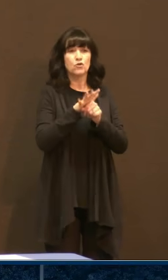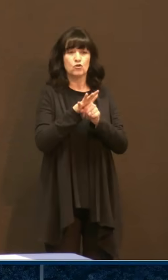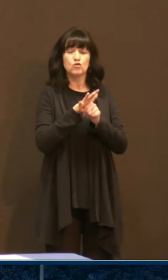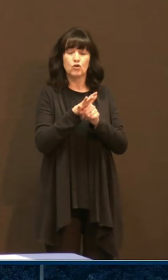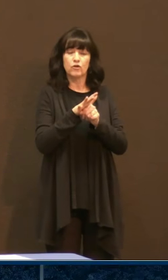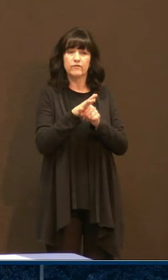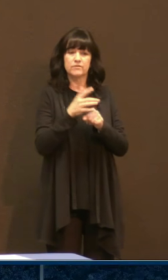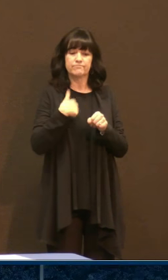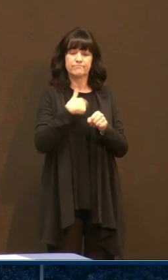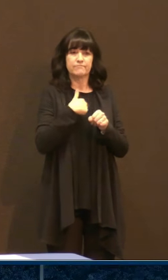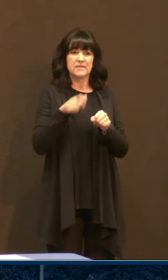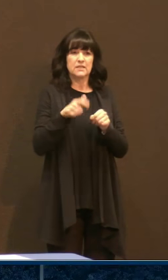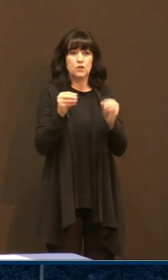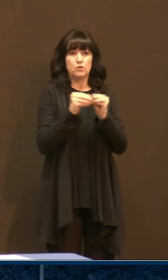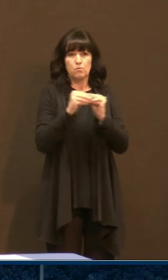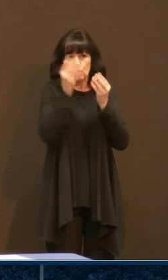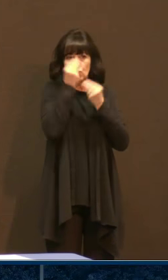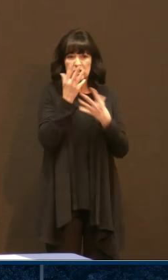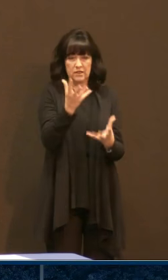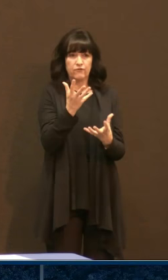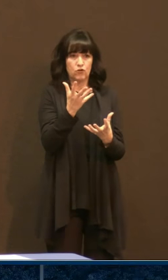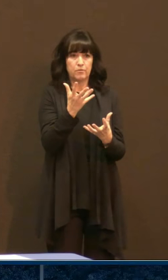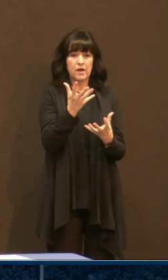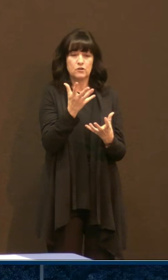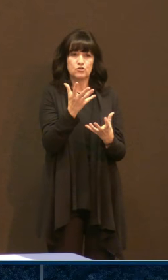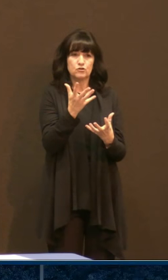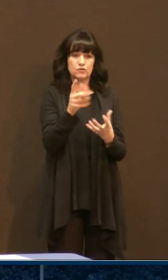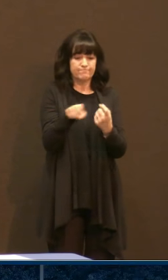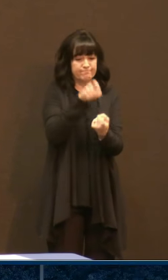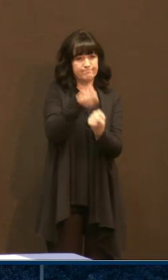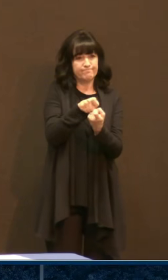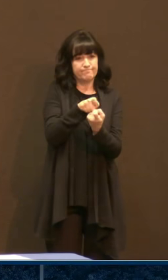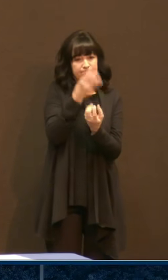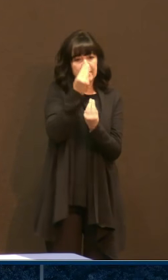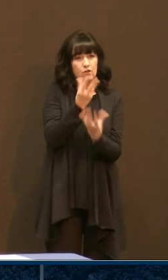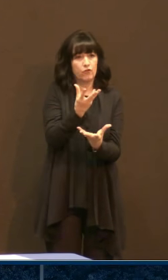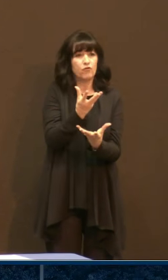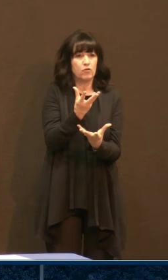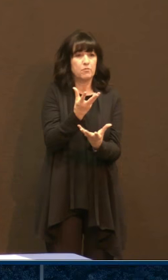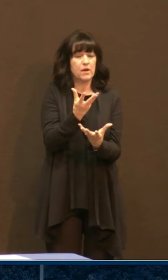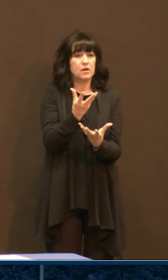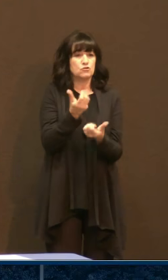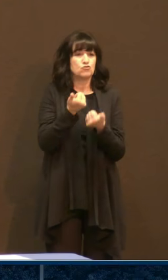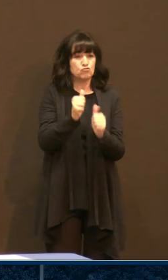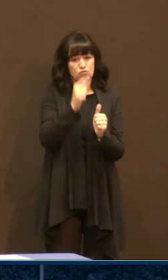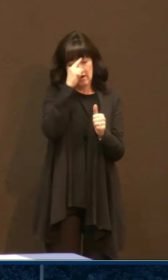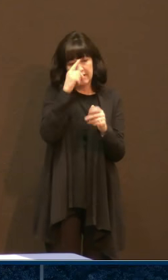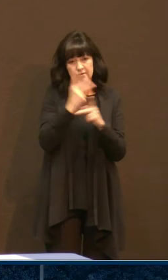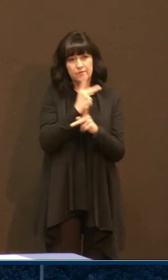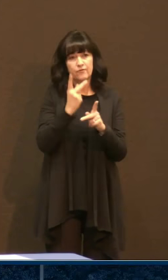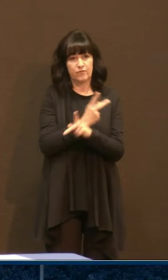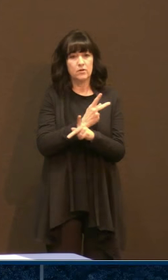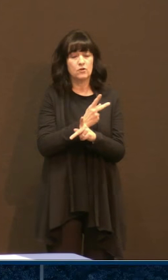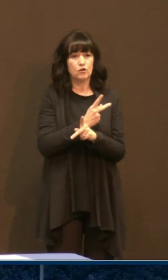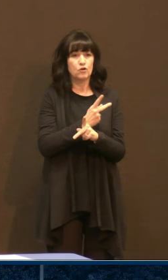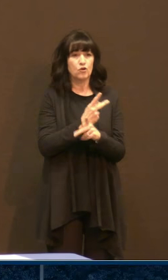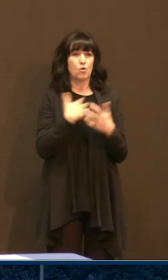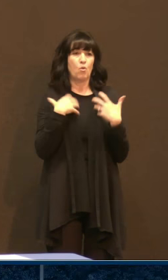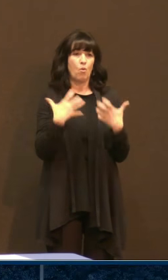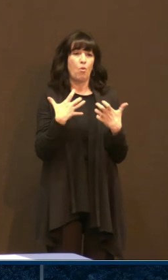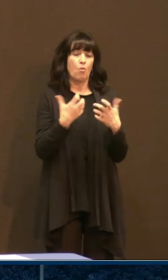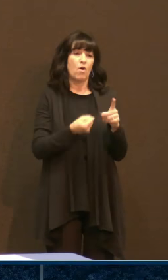hard criteria, and we will start showing that to get to that point where we can start reopening in a phased